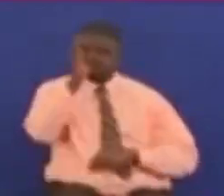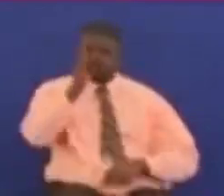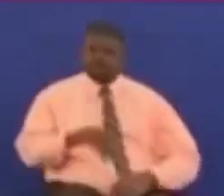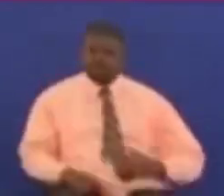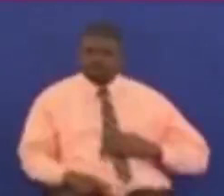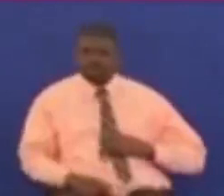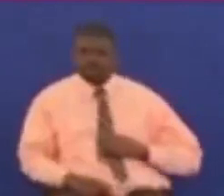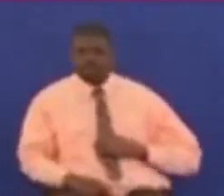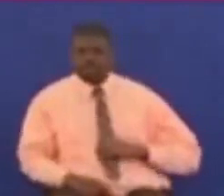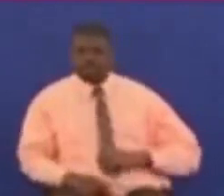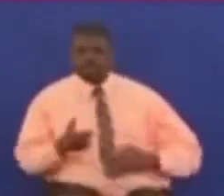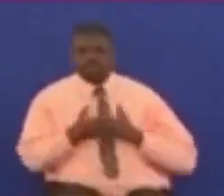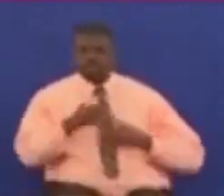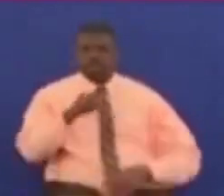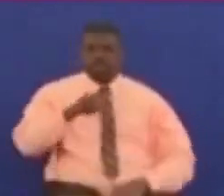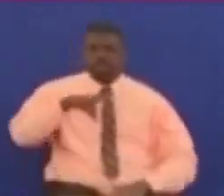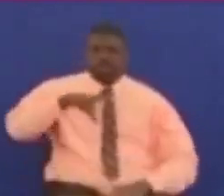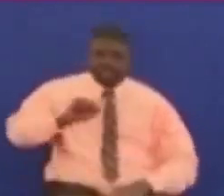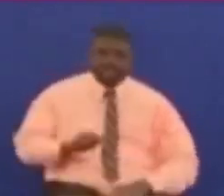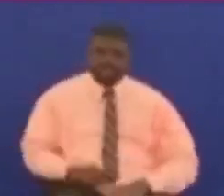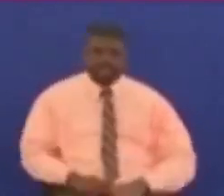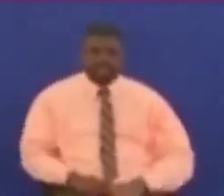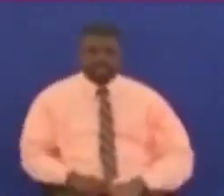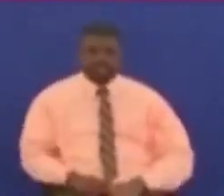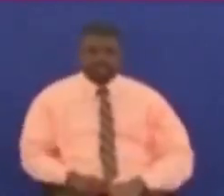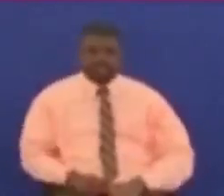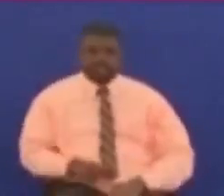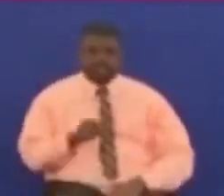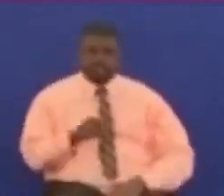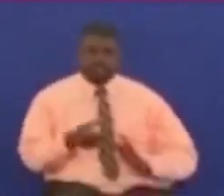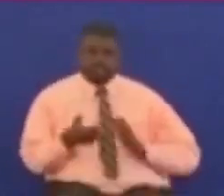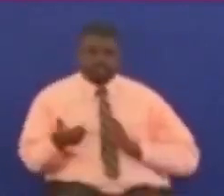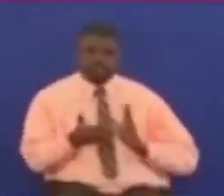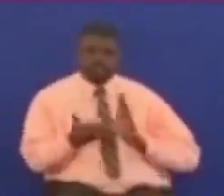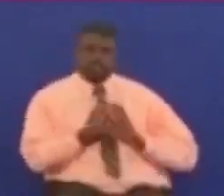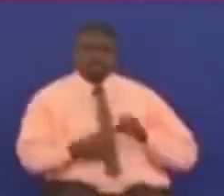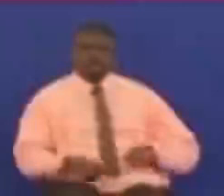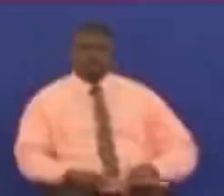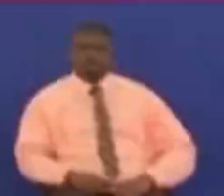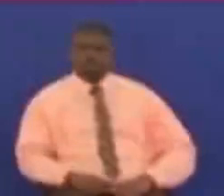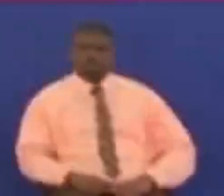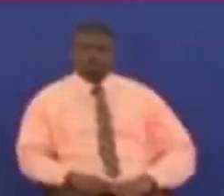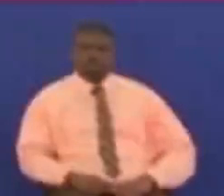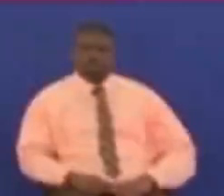Milia. I happen to be a lawyer, an advocate of the High Court of Tanzania.